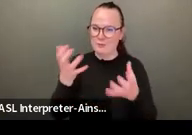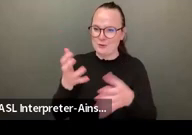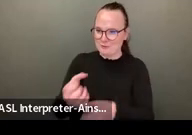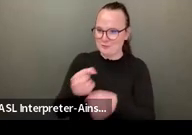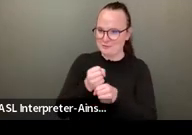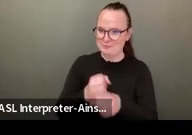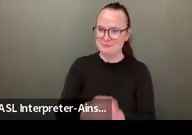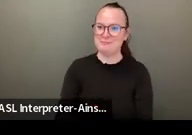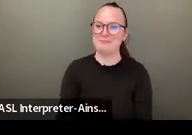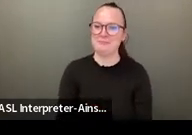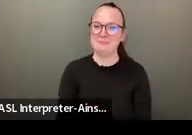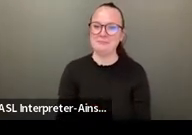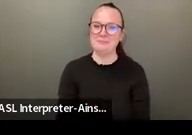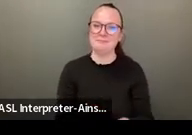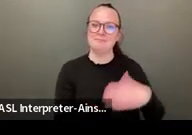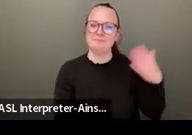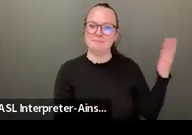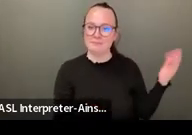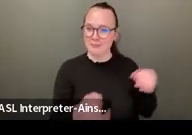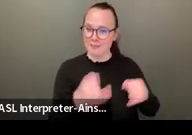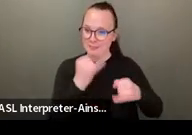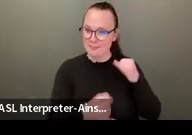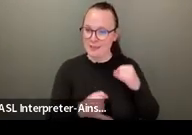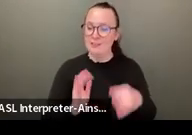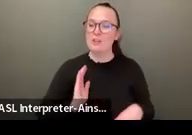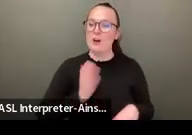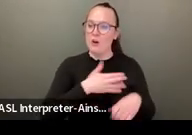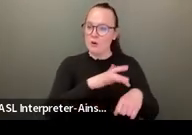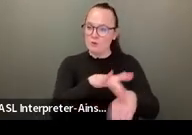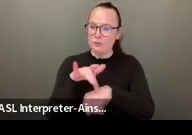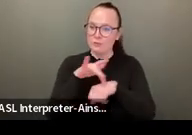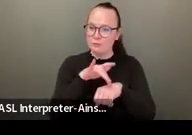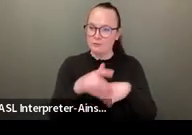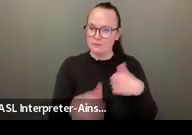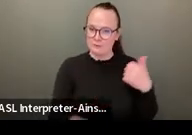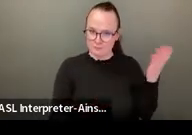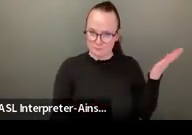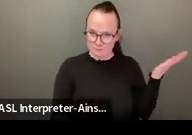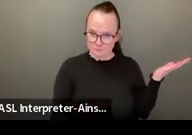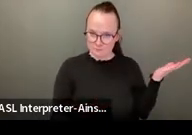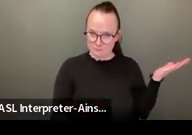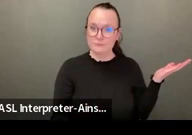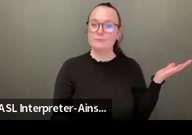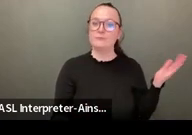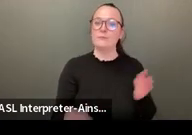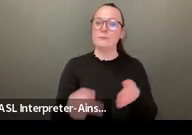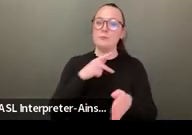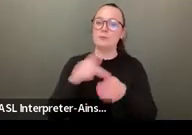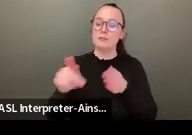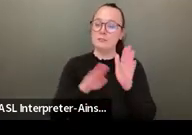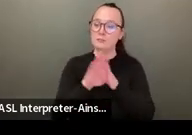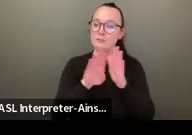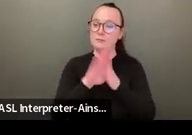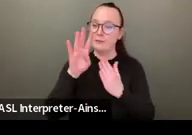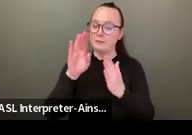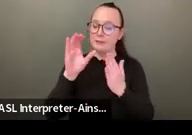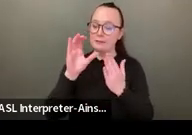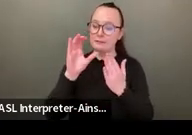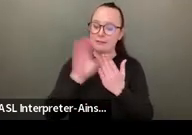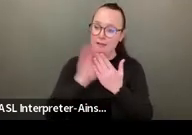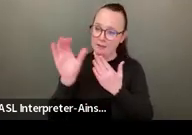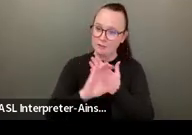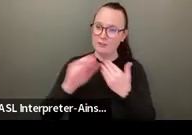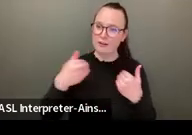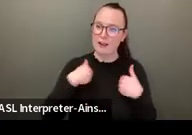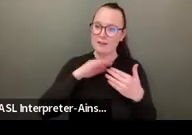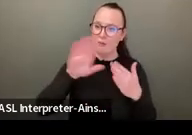And then finally, this is like our resources, our professional development calendar, which has all of those PD